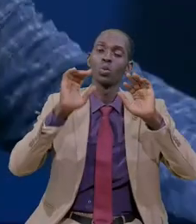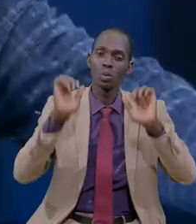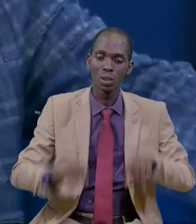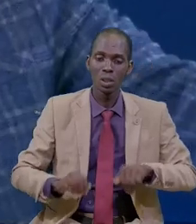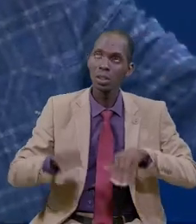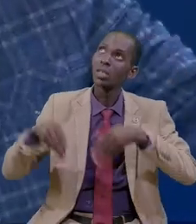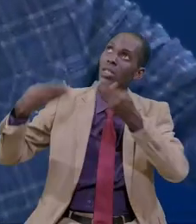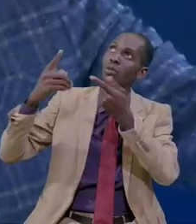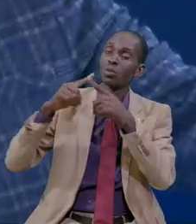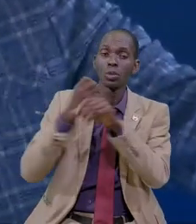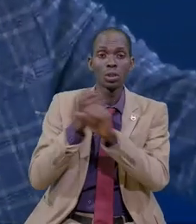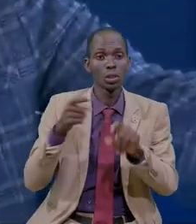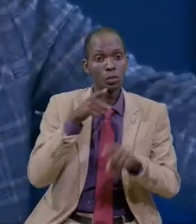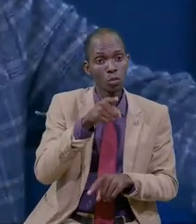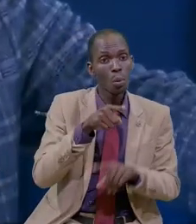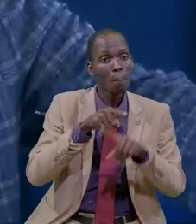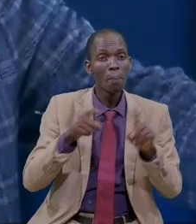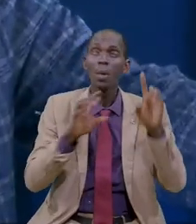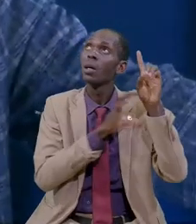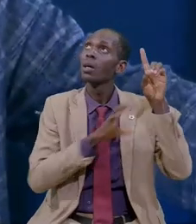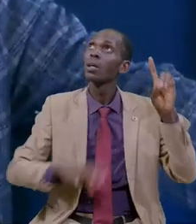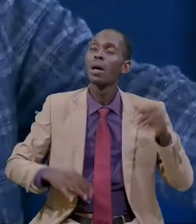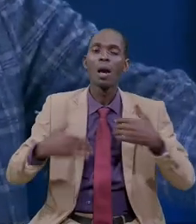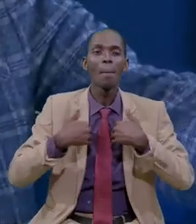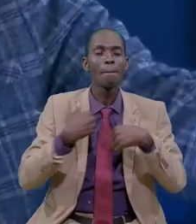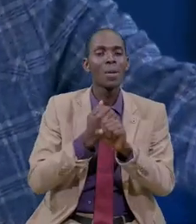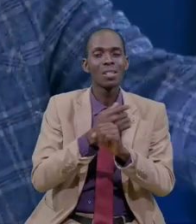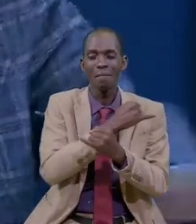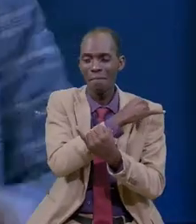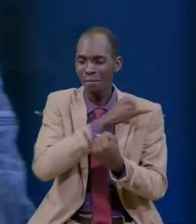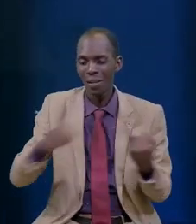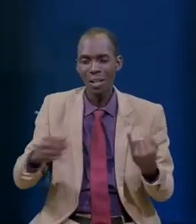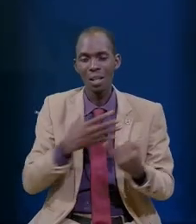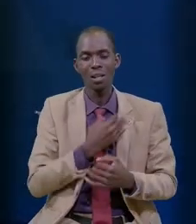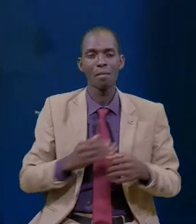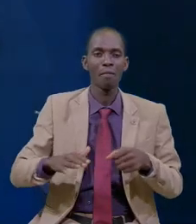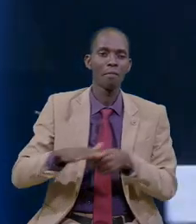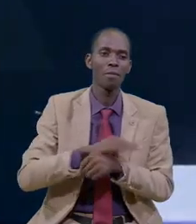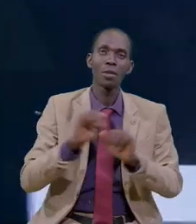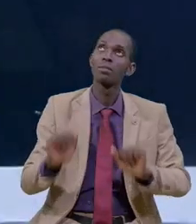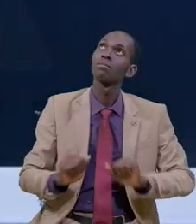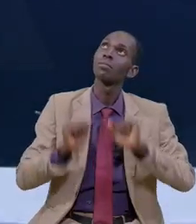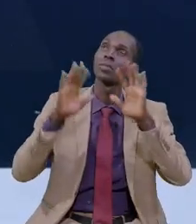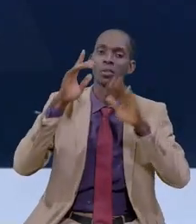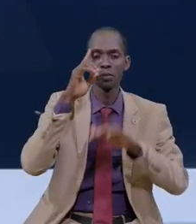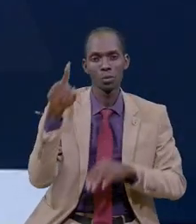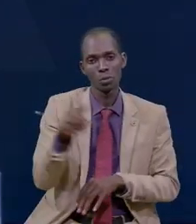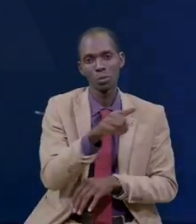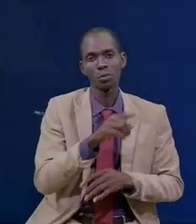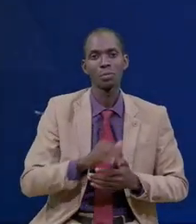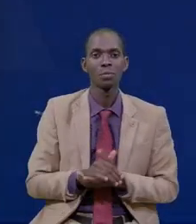Christ has made the final and the full sacrifice. Et peu importe ce que vous faites, Christ a fait le